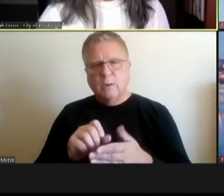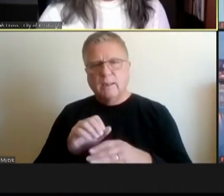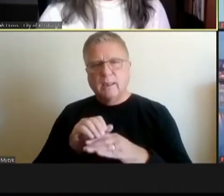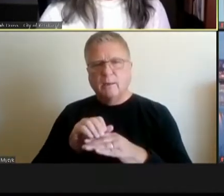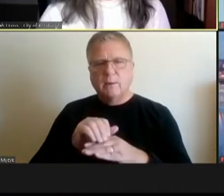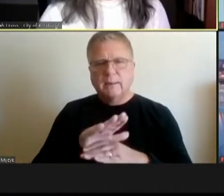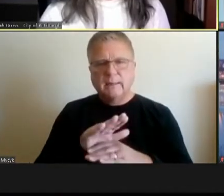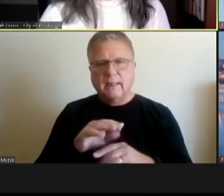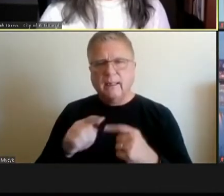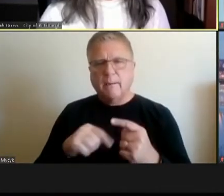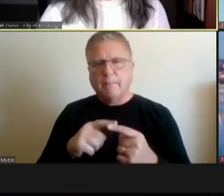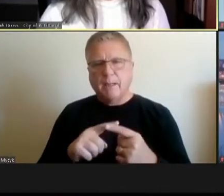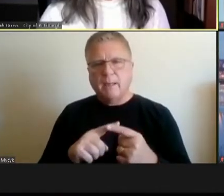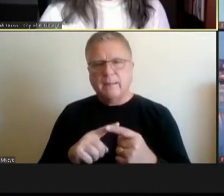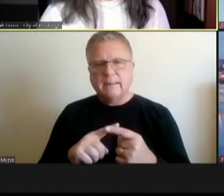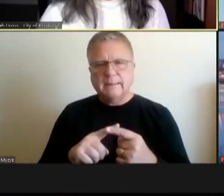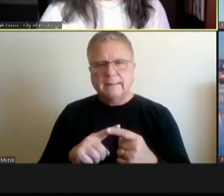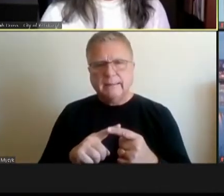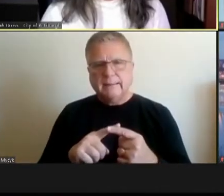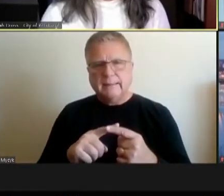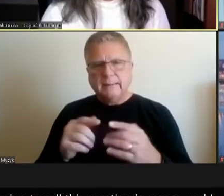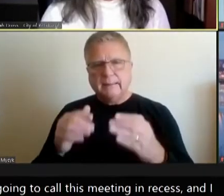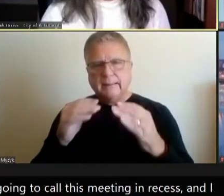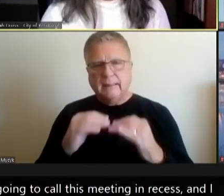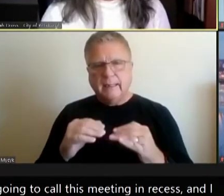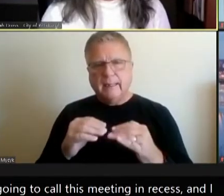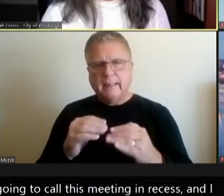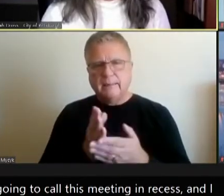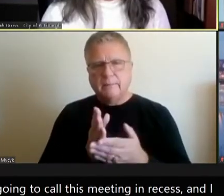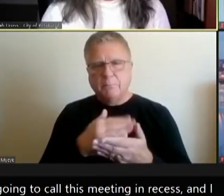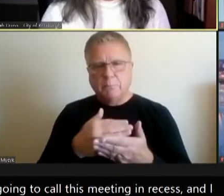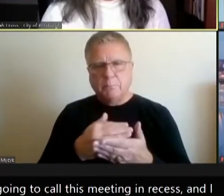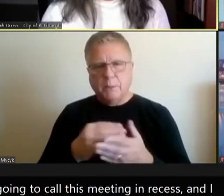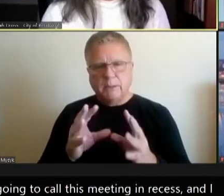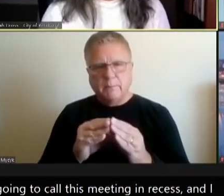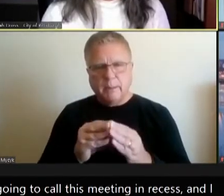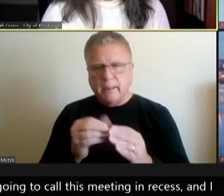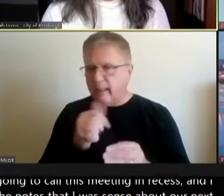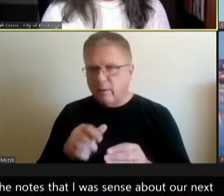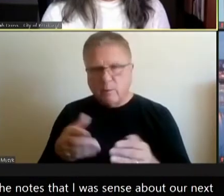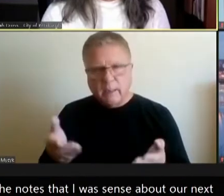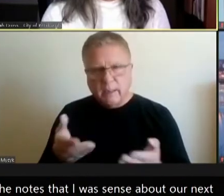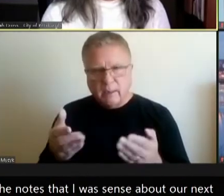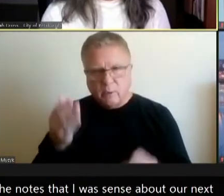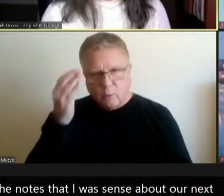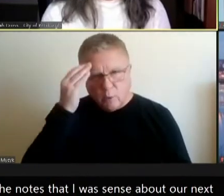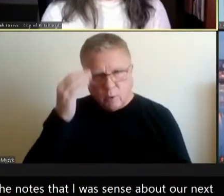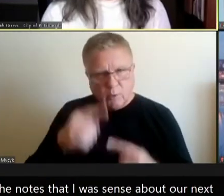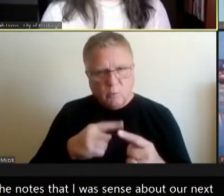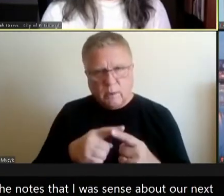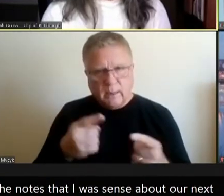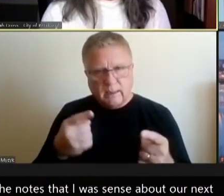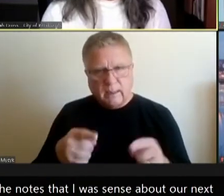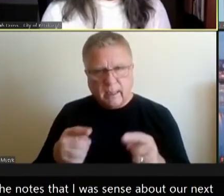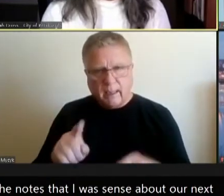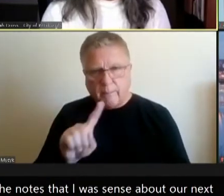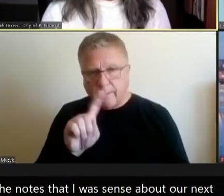about our next budget hearing. Is there anybody on the line who knows what that is?